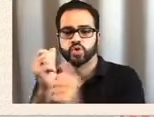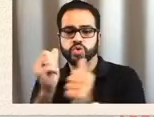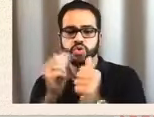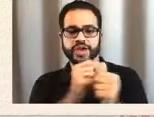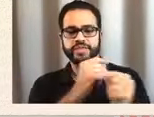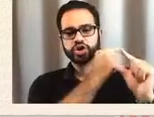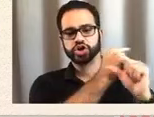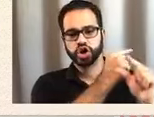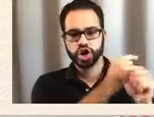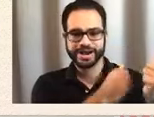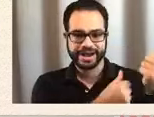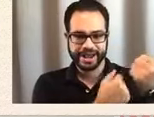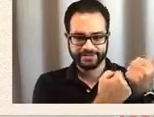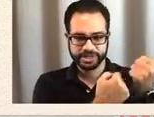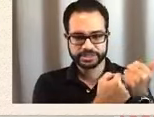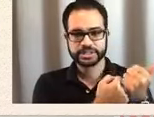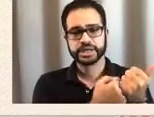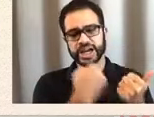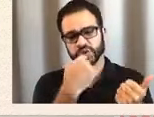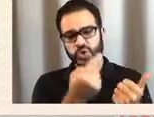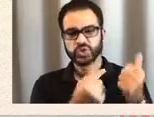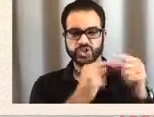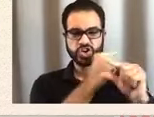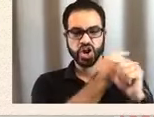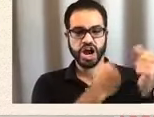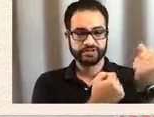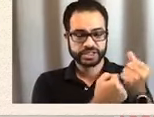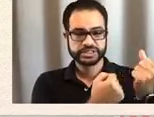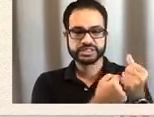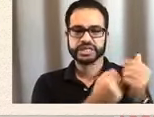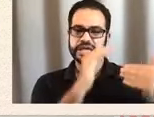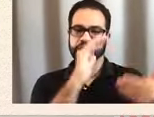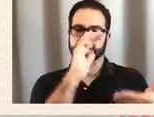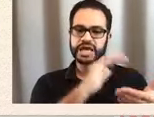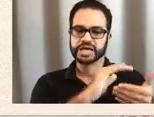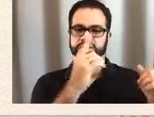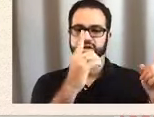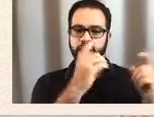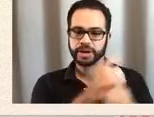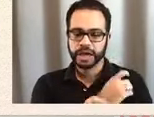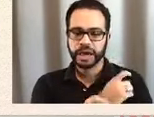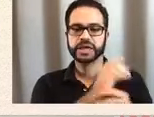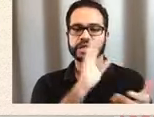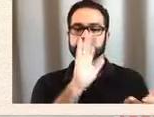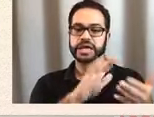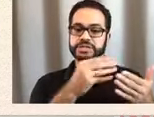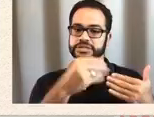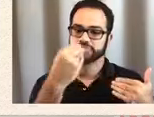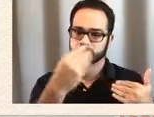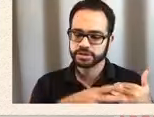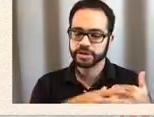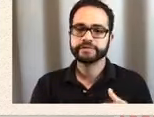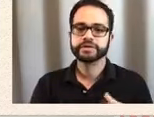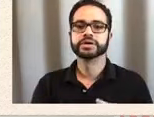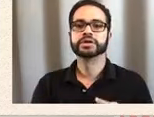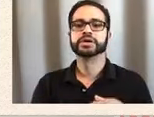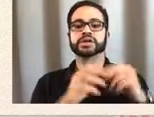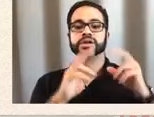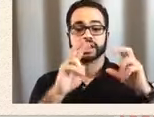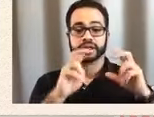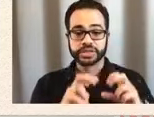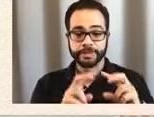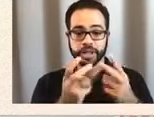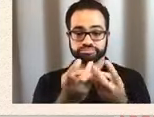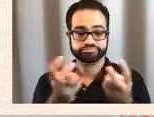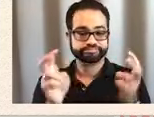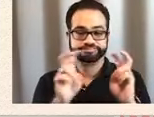advocacy is less complicated and less expensive than traditional guardianship. The examining committee is not required for